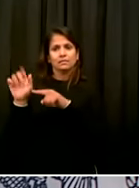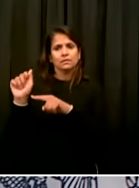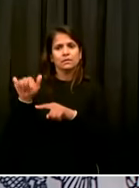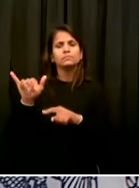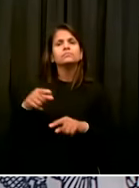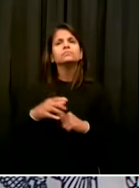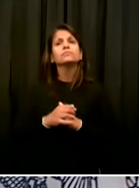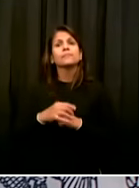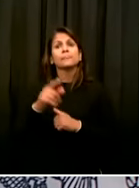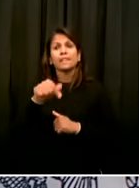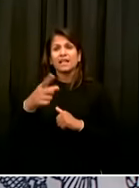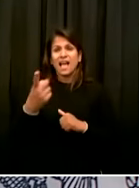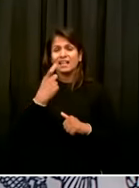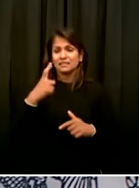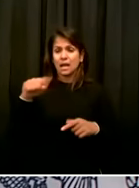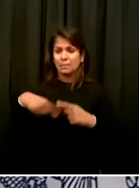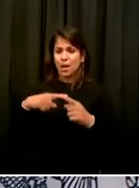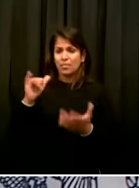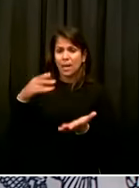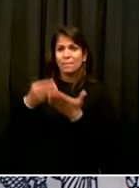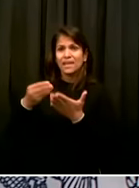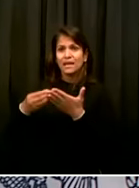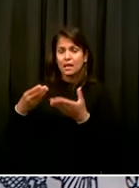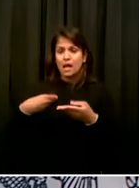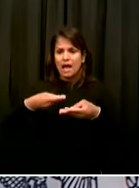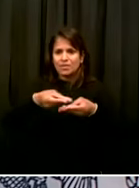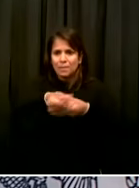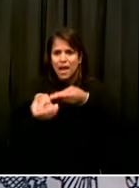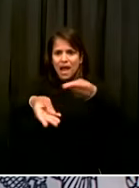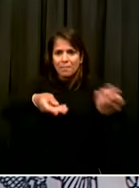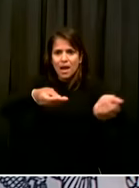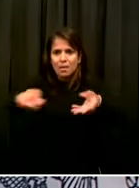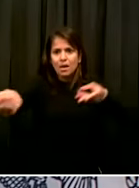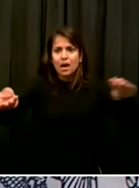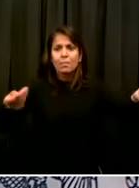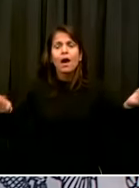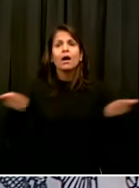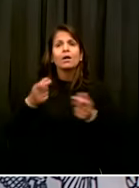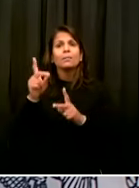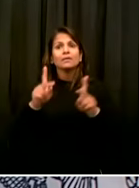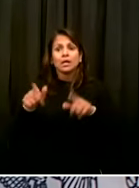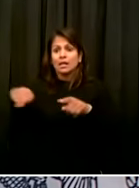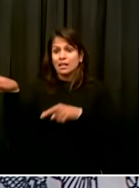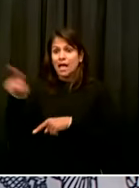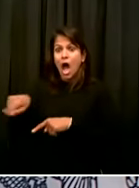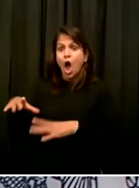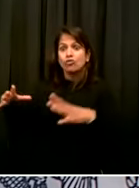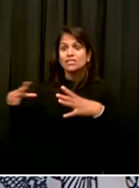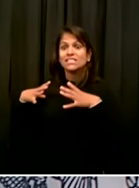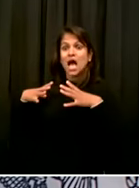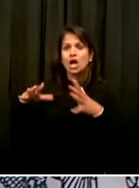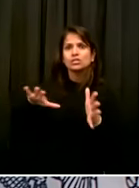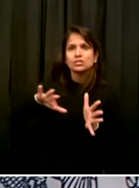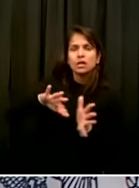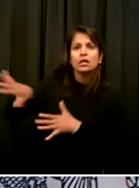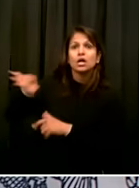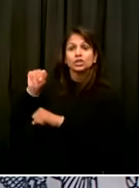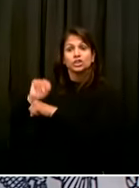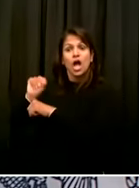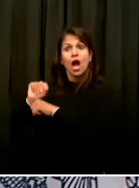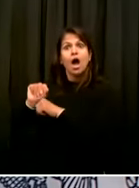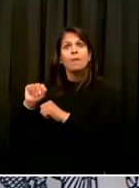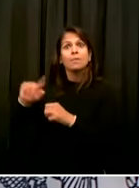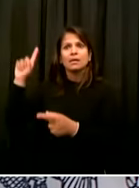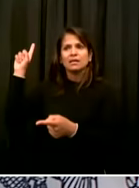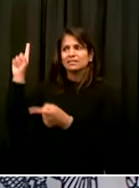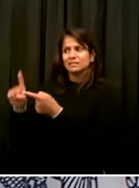attrition levels. Of course, they take into account retirements. When you have a big change, if you have, for example, a larger number